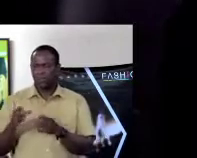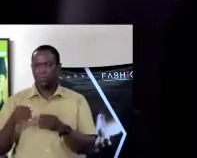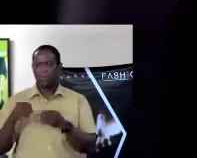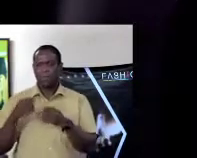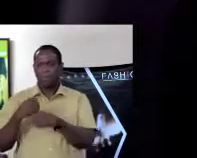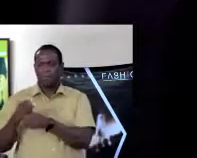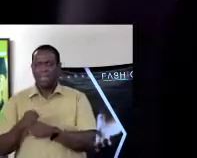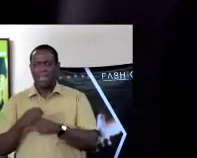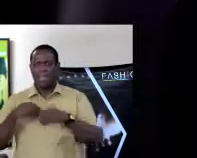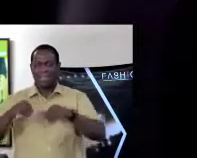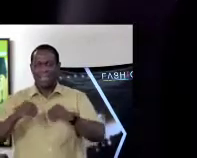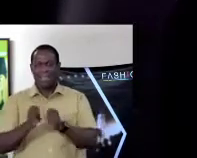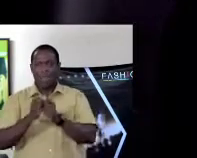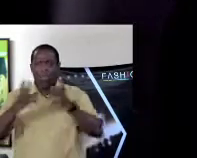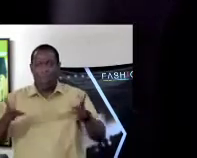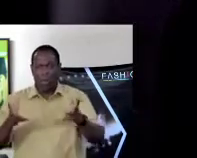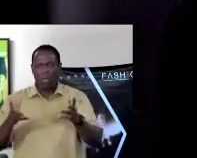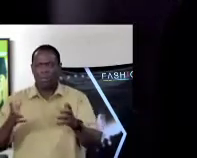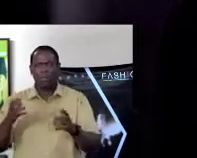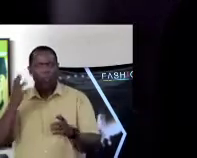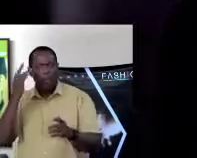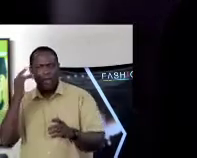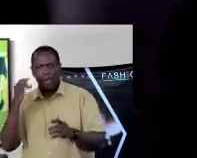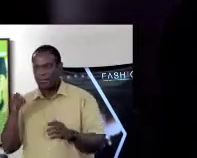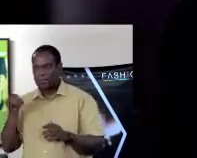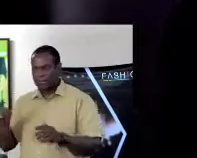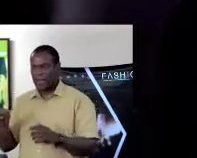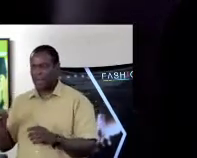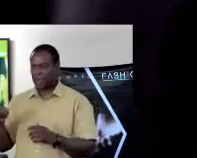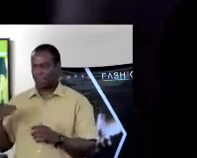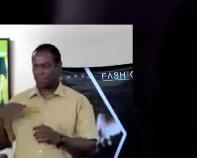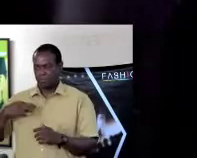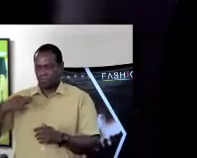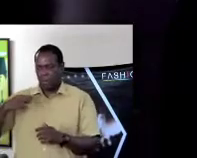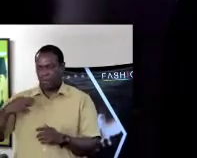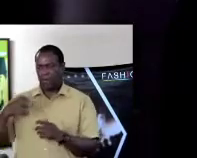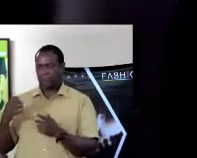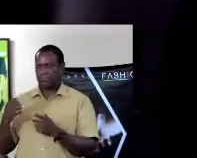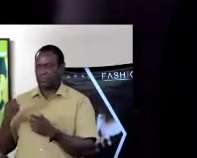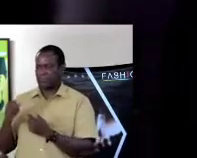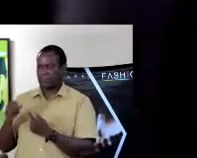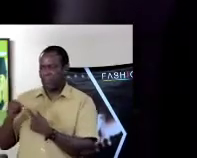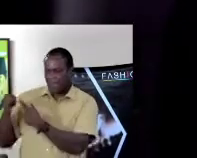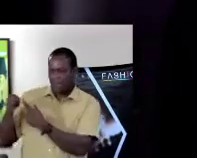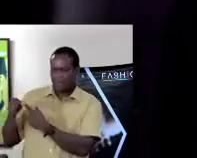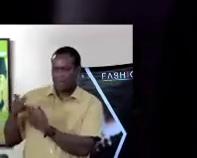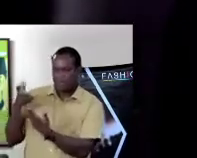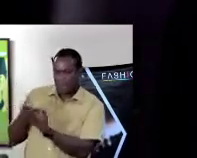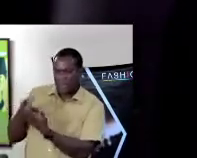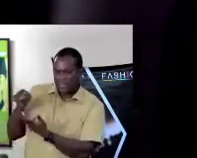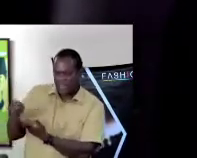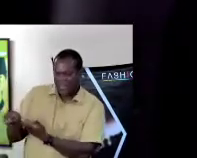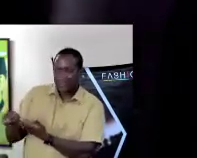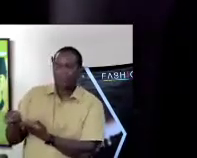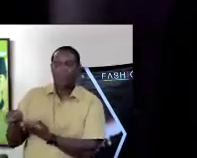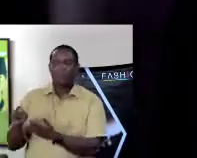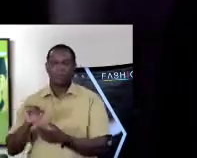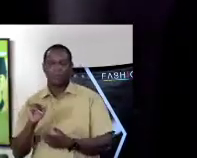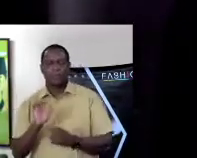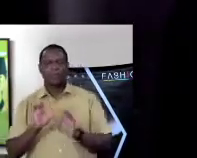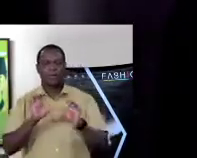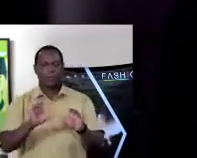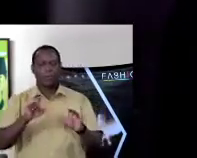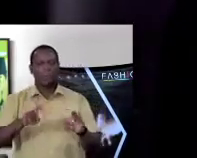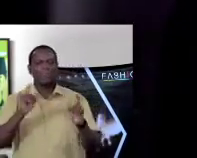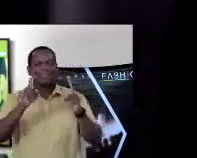our evolution as Caribbean style makers. And that is what I think we have to celebrate and constantly reinforce,